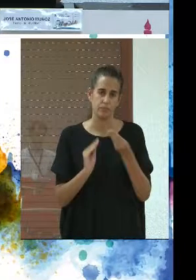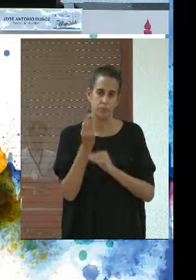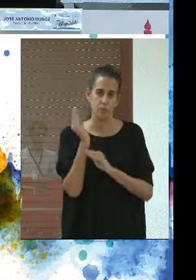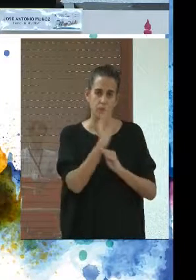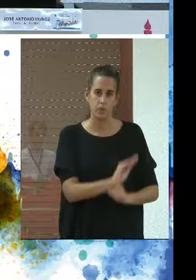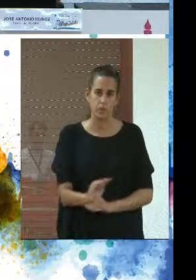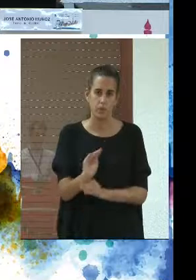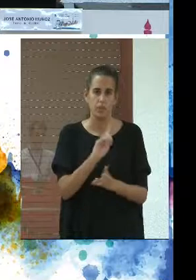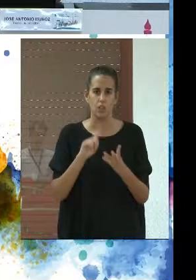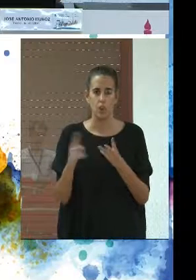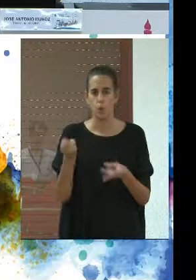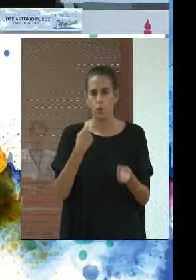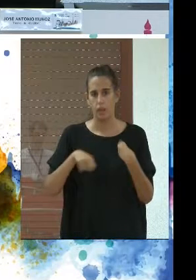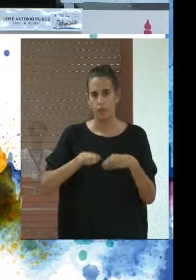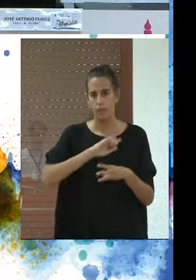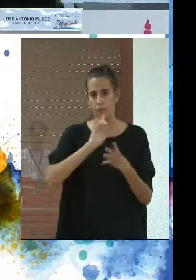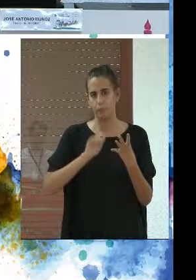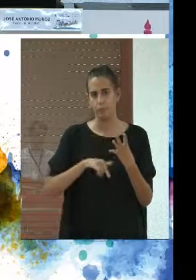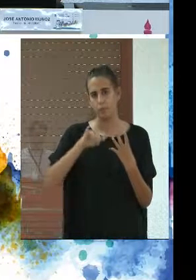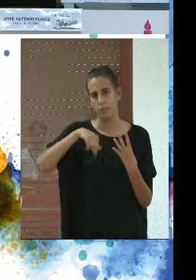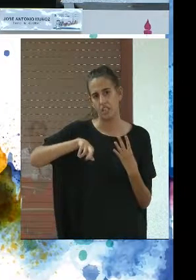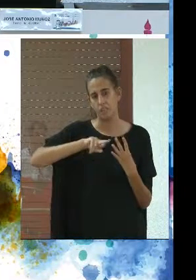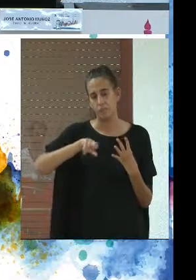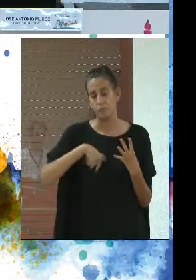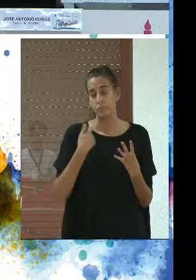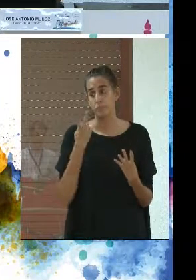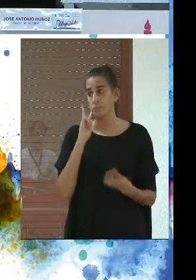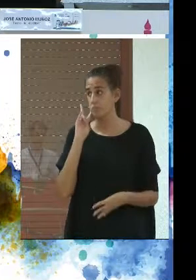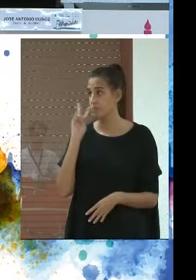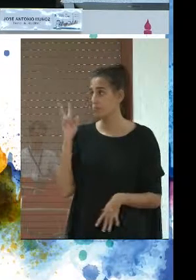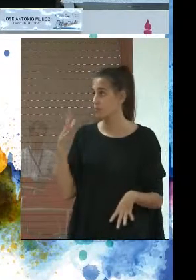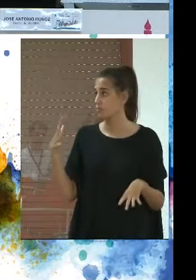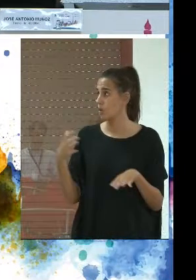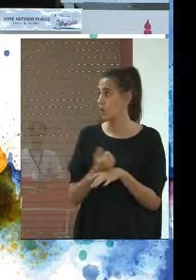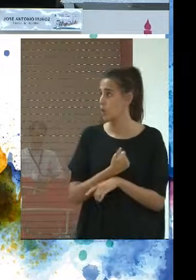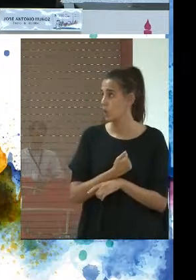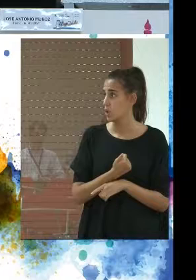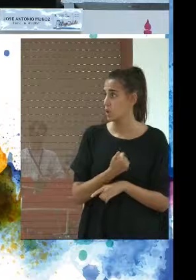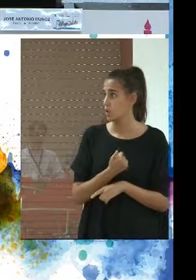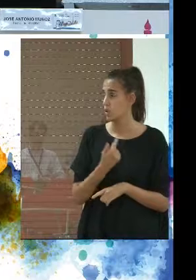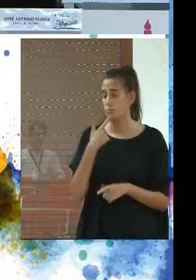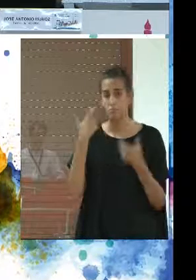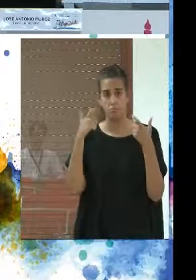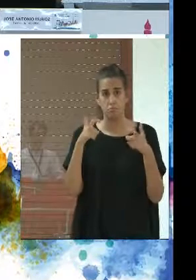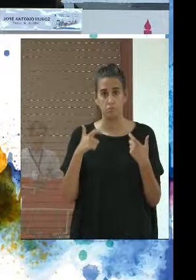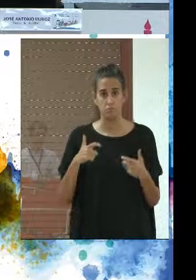resource, maintenance department, the commercial department, and the R&D department. As you can see, all these